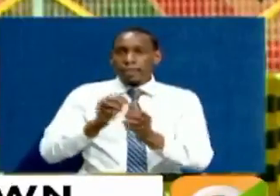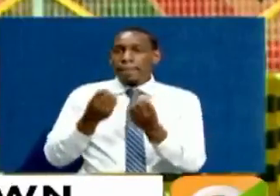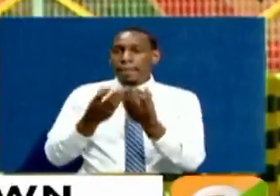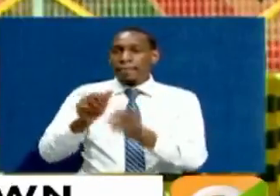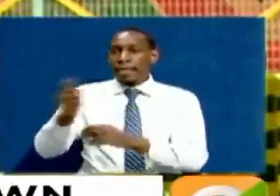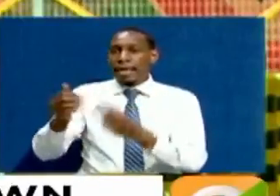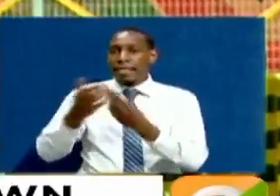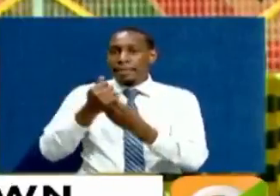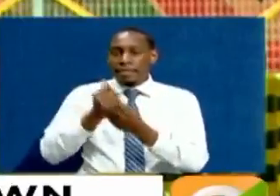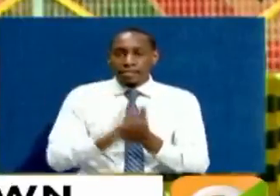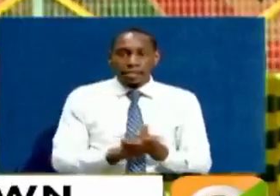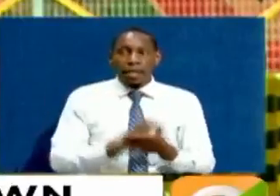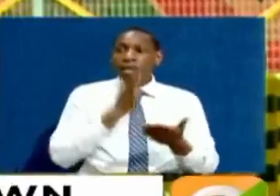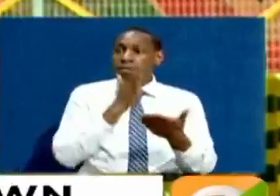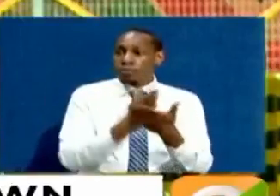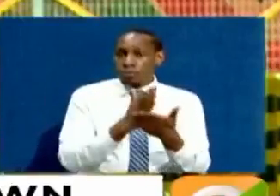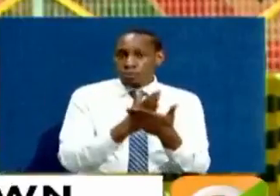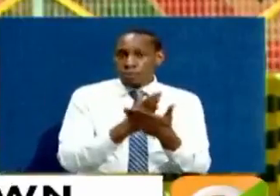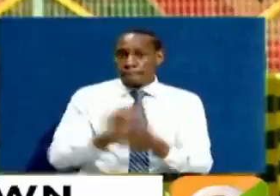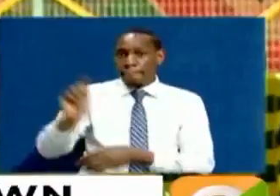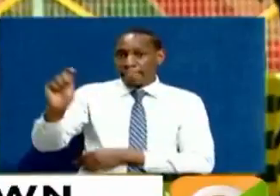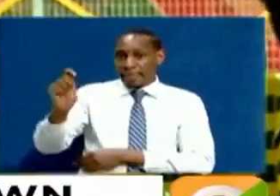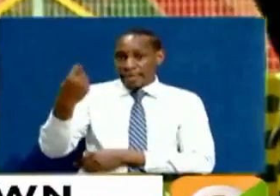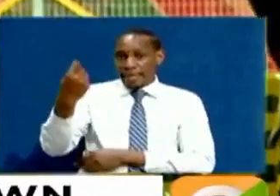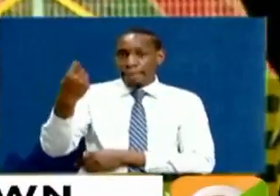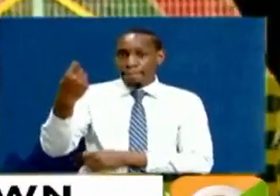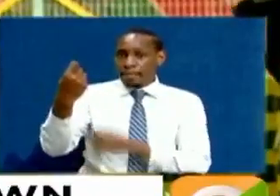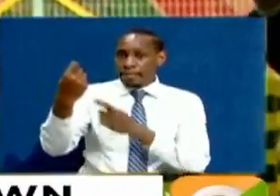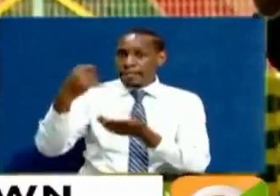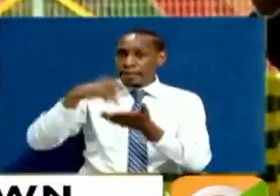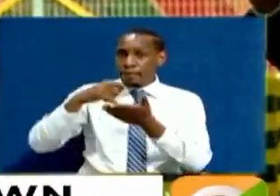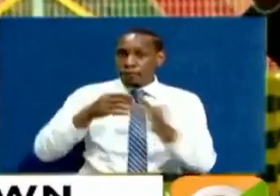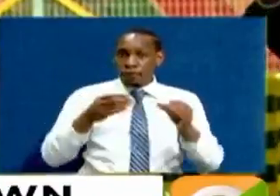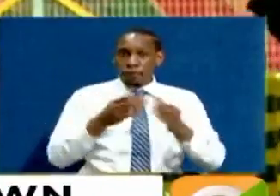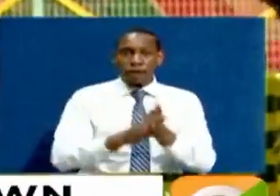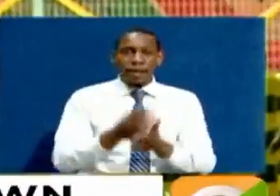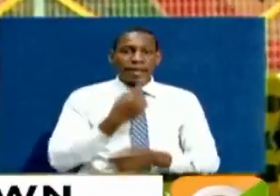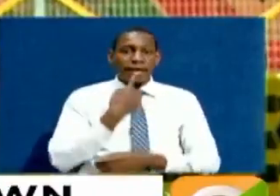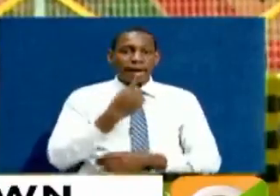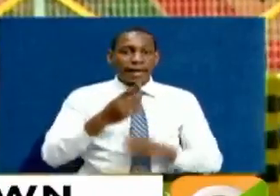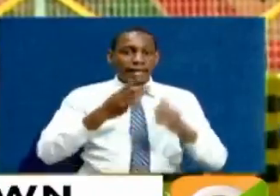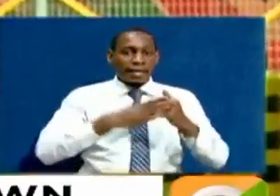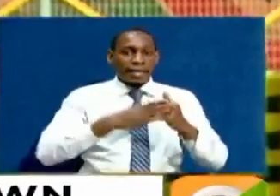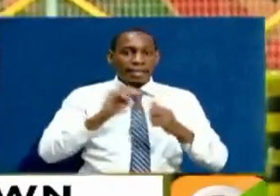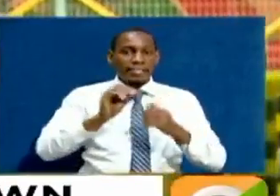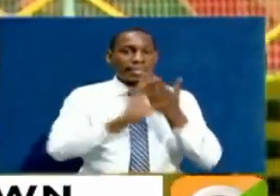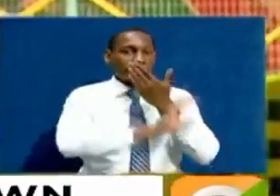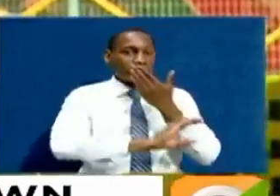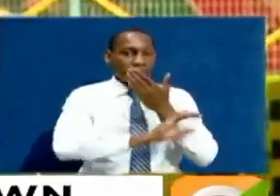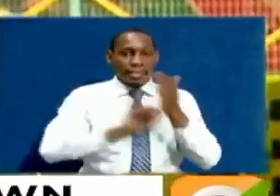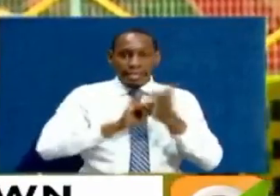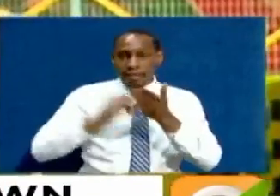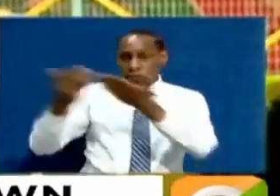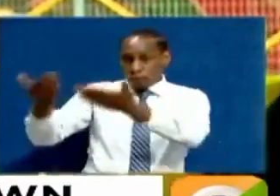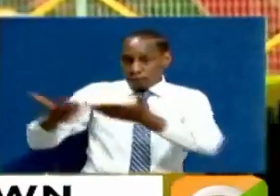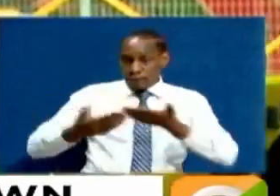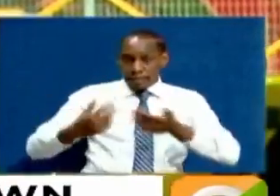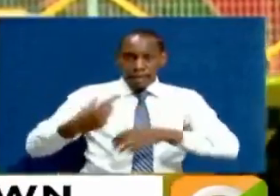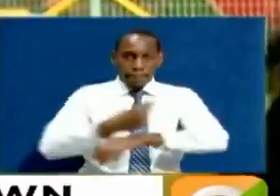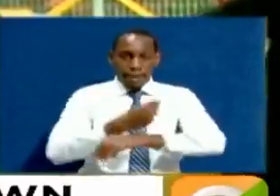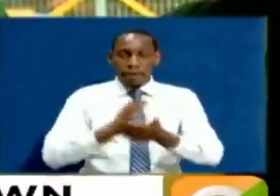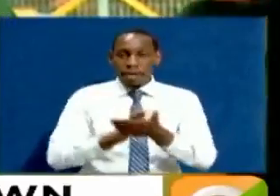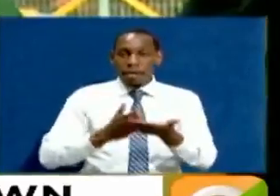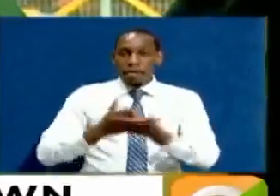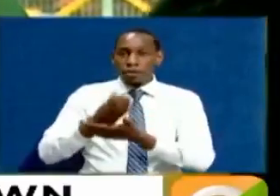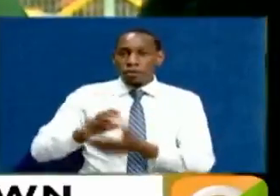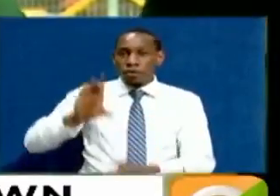partners. Okay. And obviously, Kenya is part of a group of 190 countries that are receiving these vaccines through